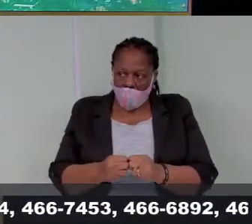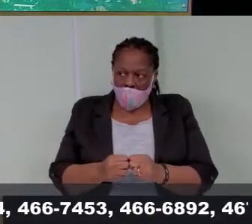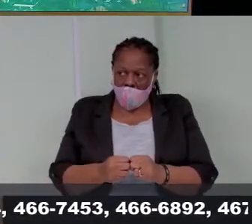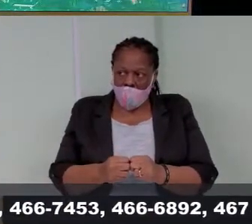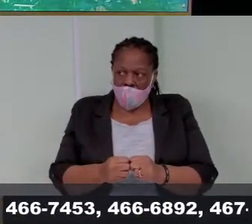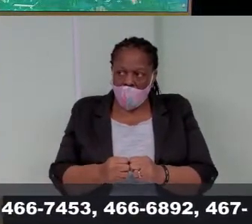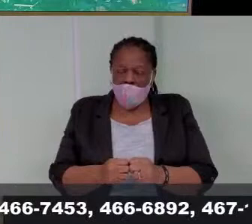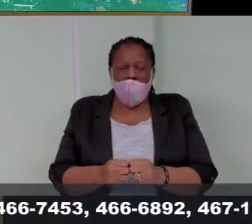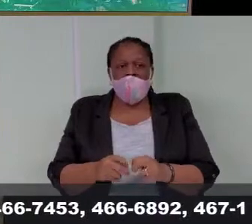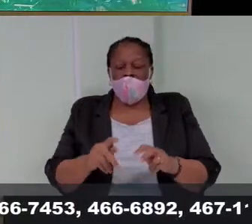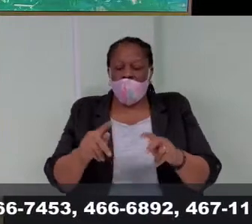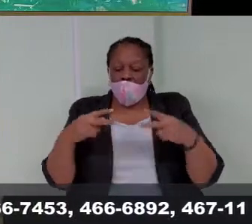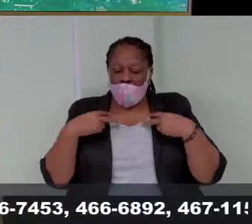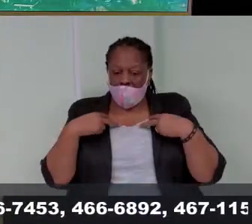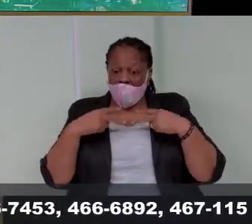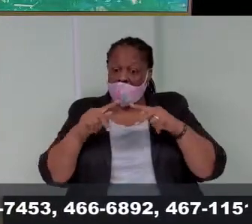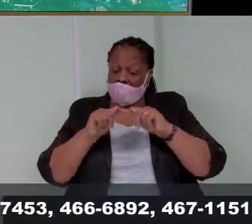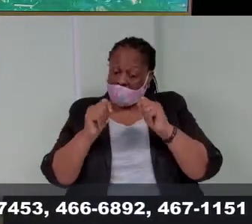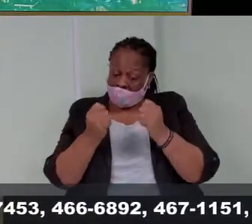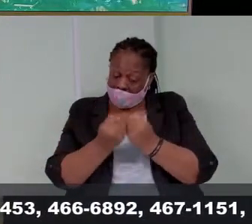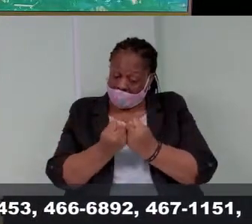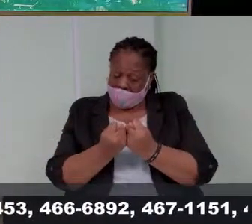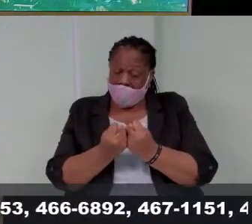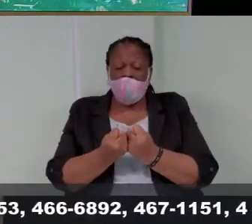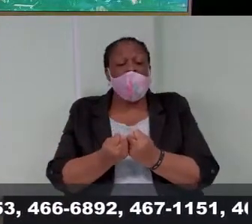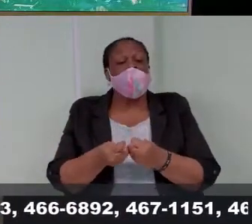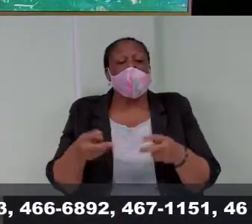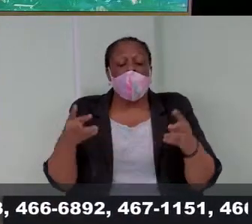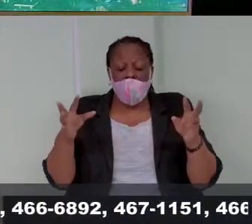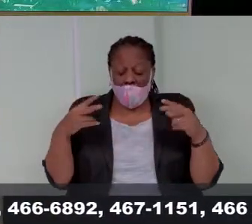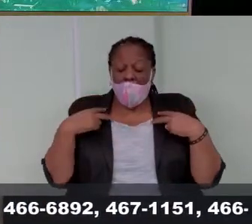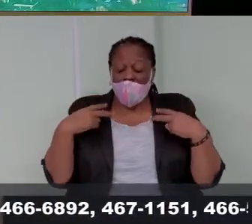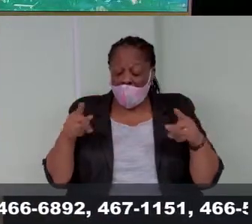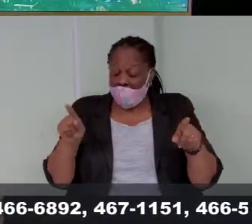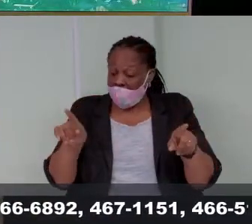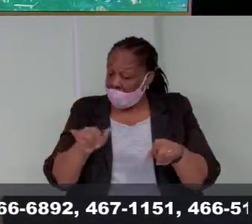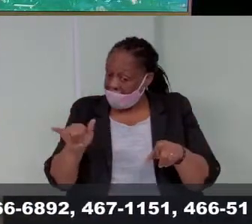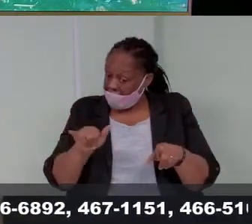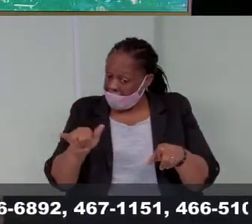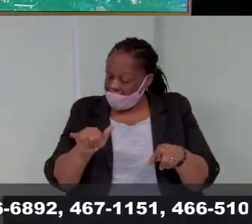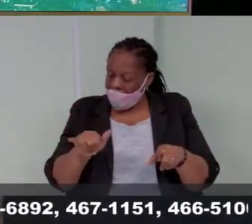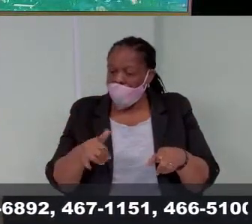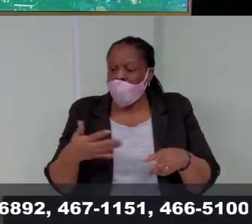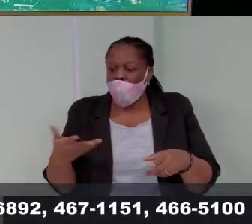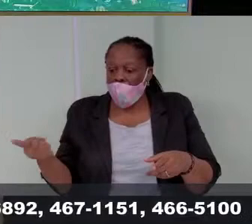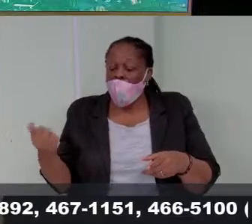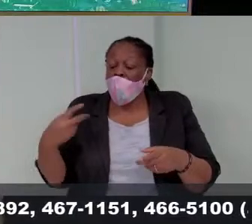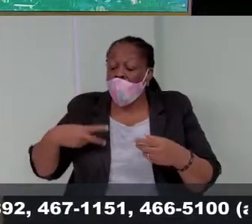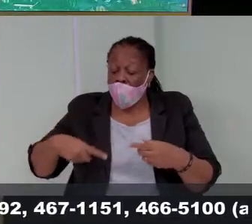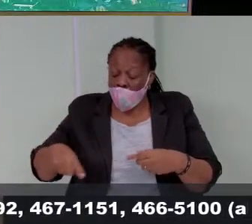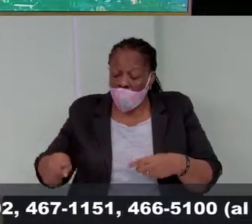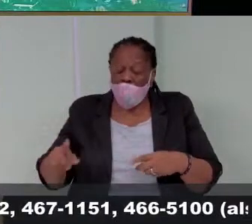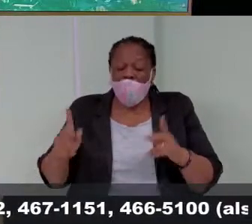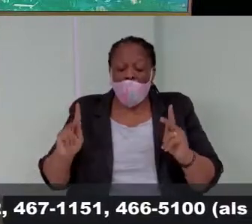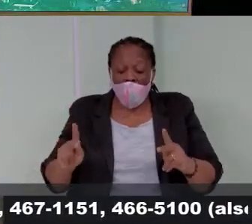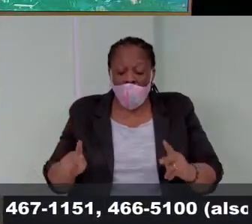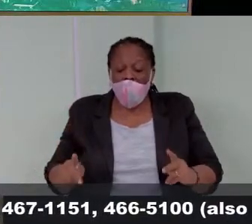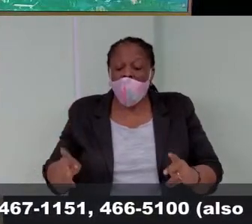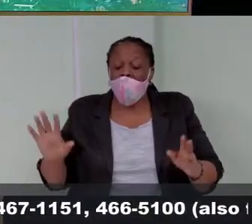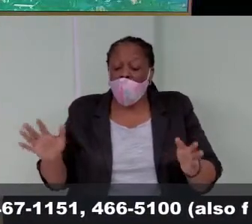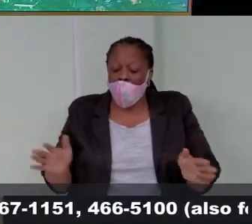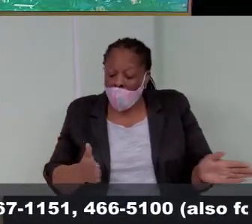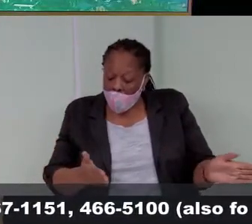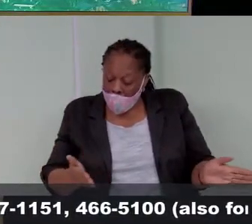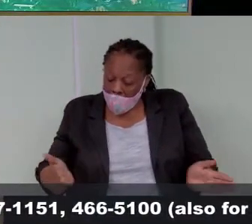the team on Nevis have similar organization there, whereby they are met by environmental health officers as well